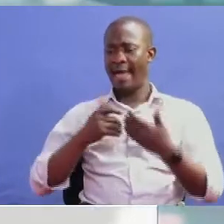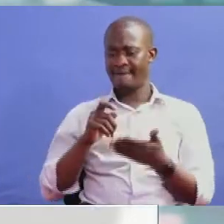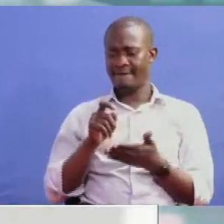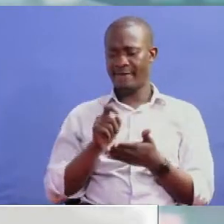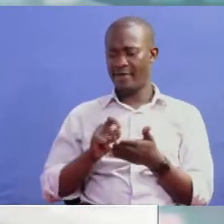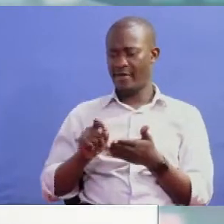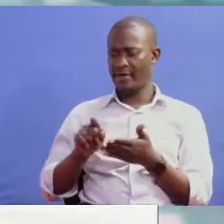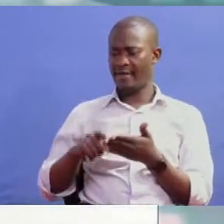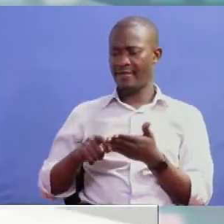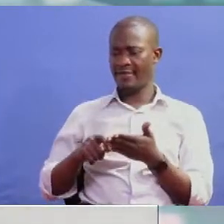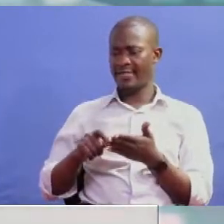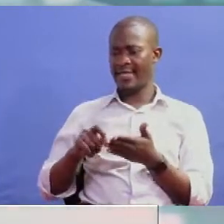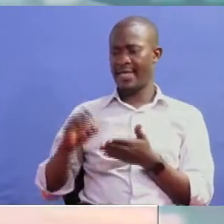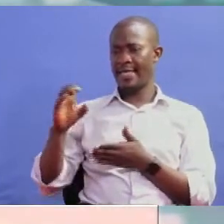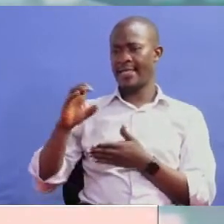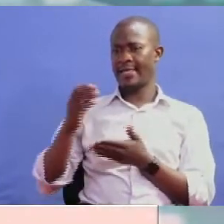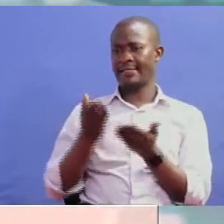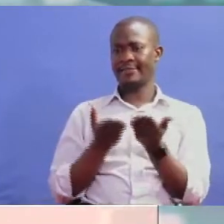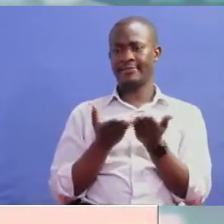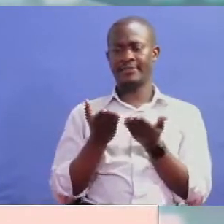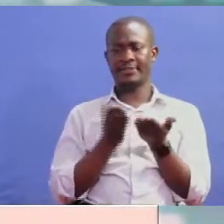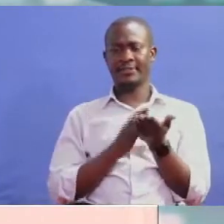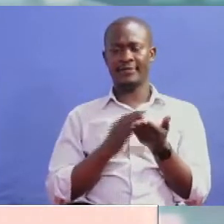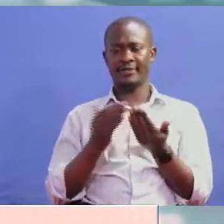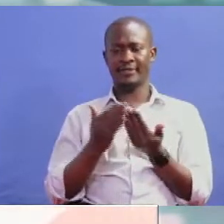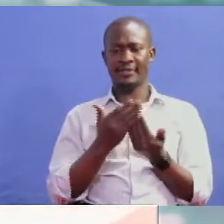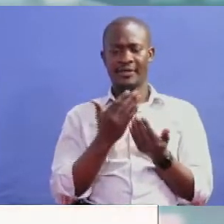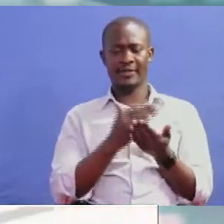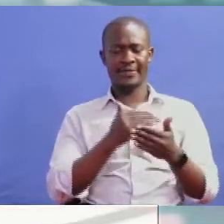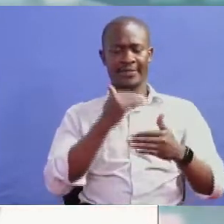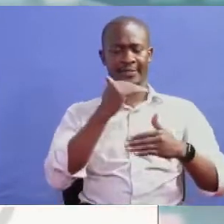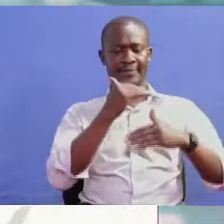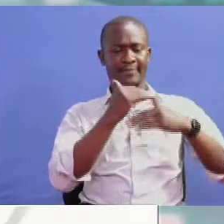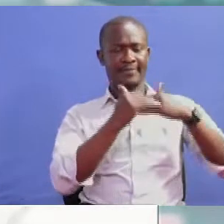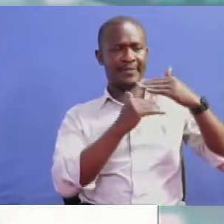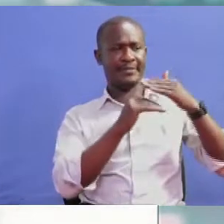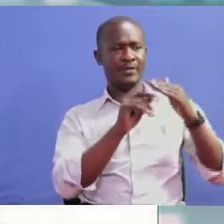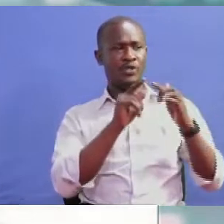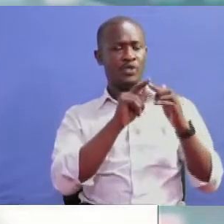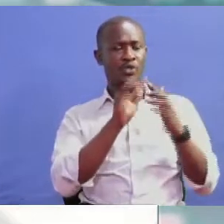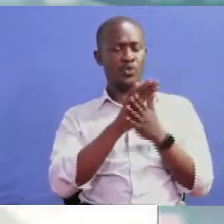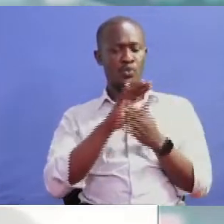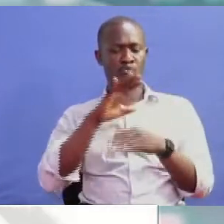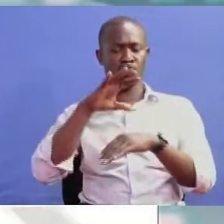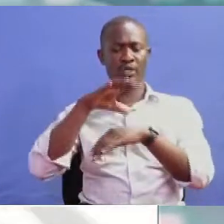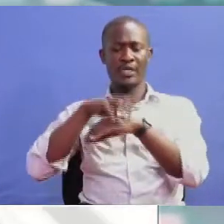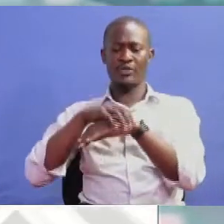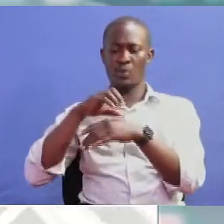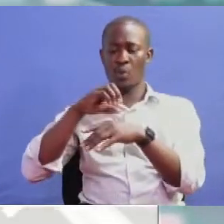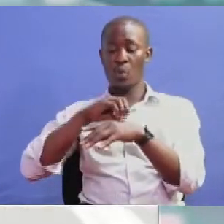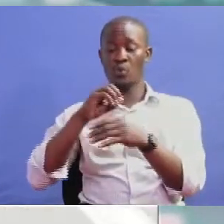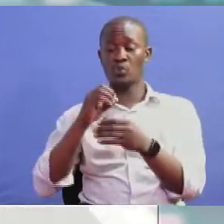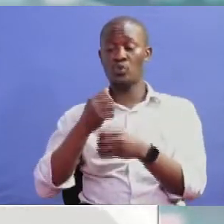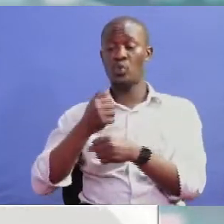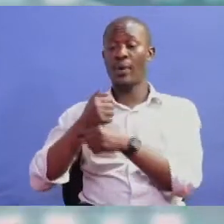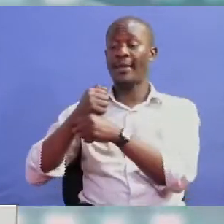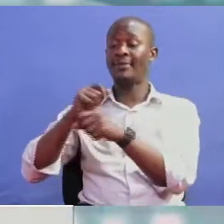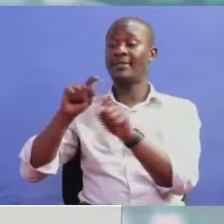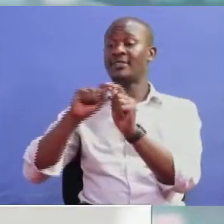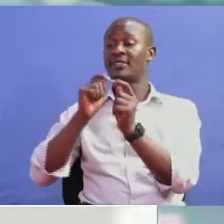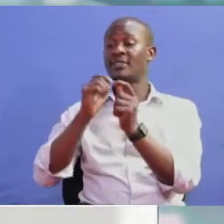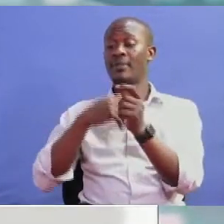a customer service guide, a step-by-step guide to aid or to help teams